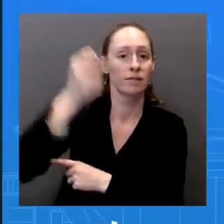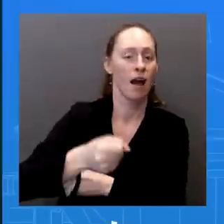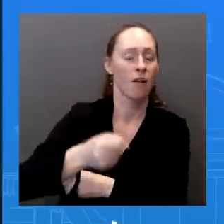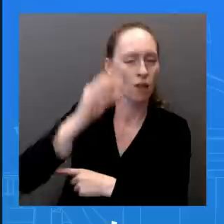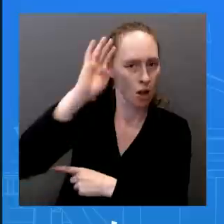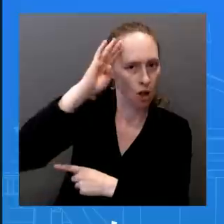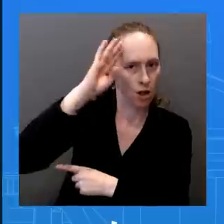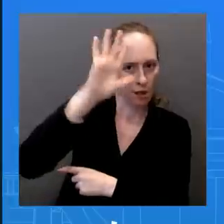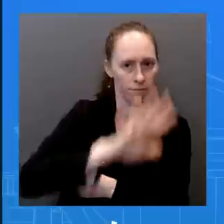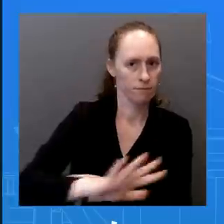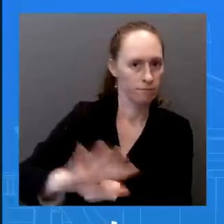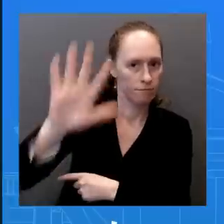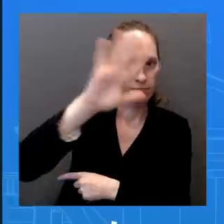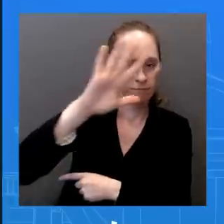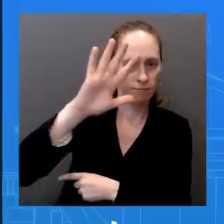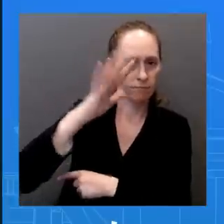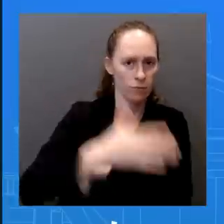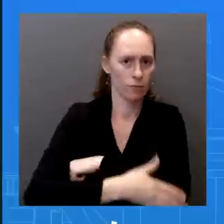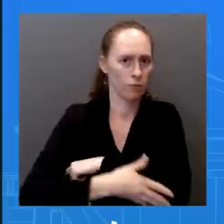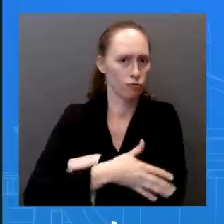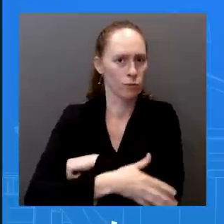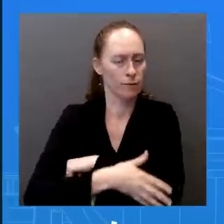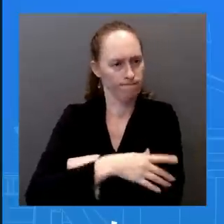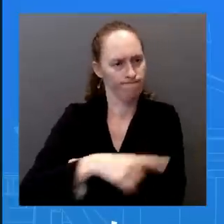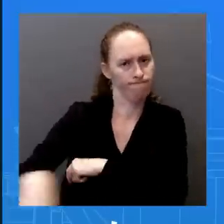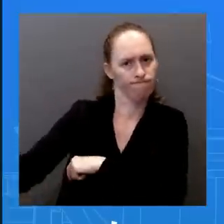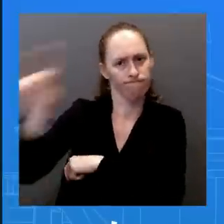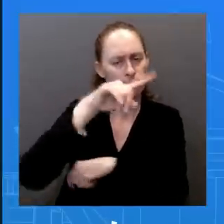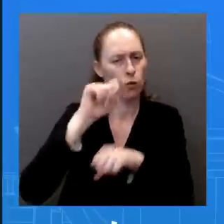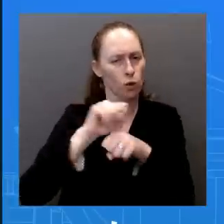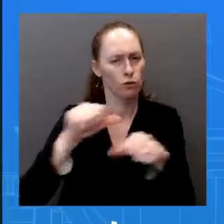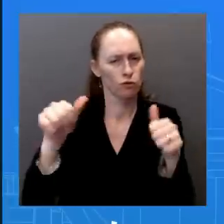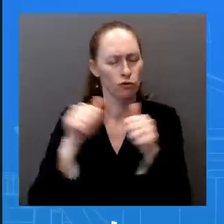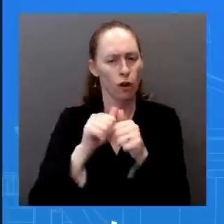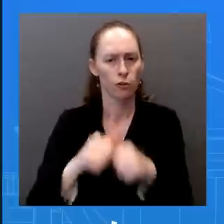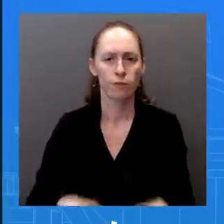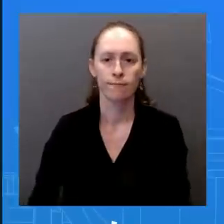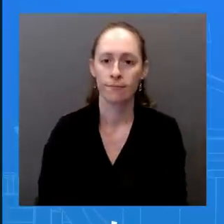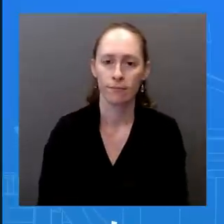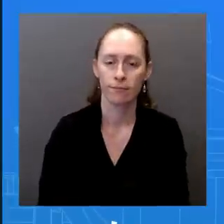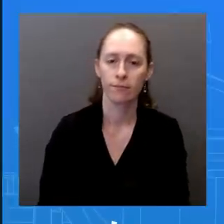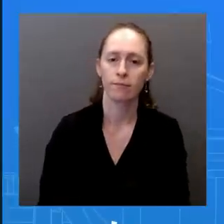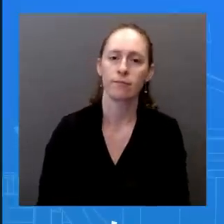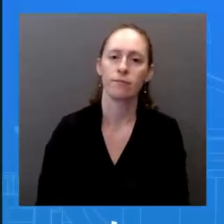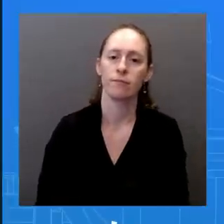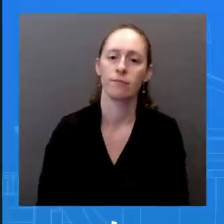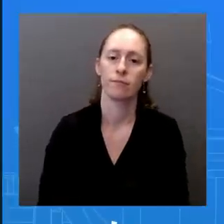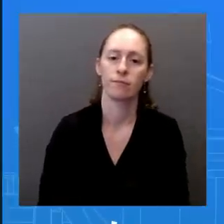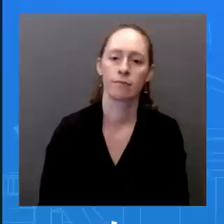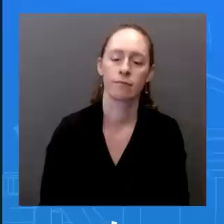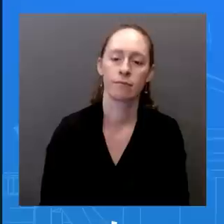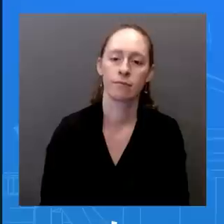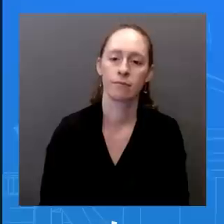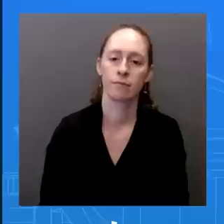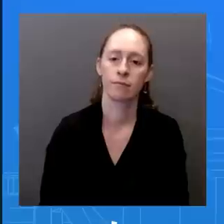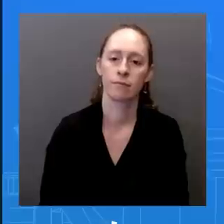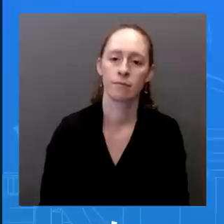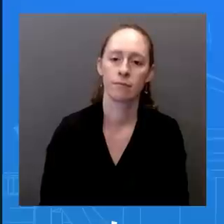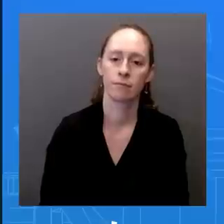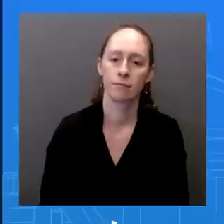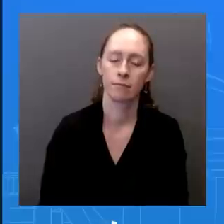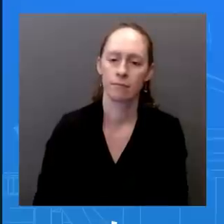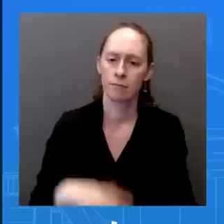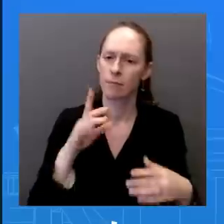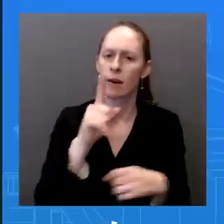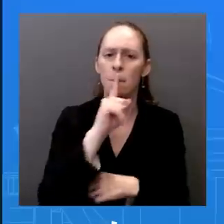out an effective outcome that ensures there is no threat to the fundamental principles of the Good Friday Agreement. And he'll